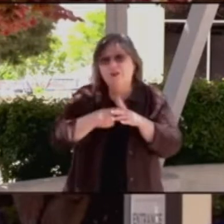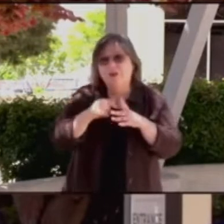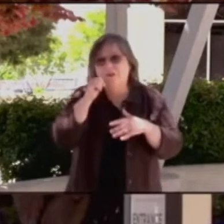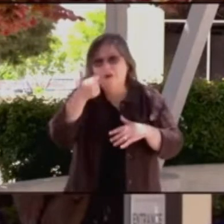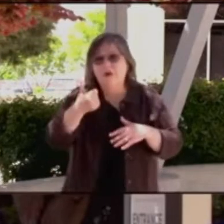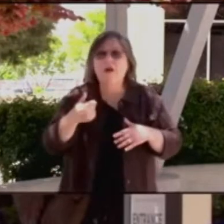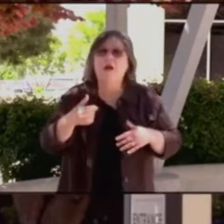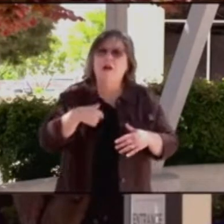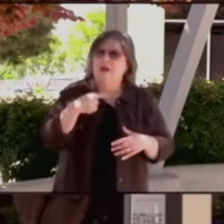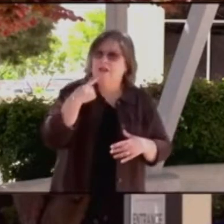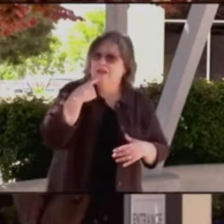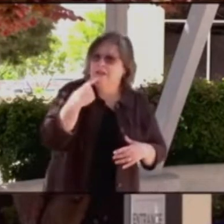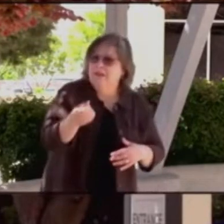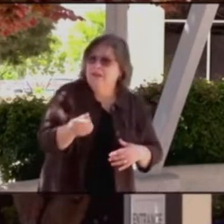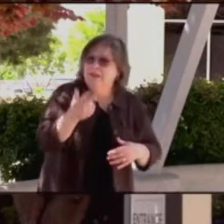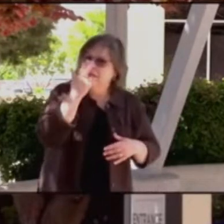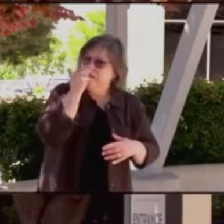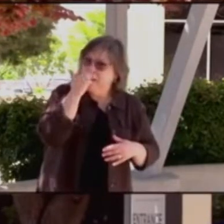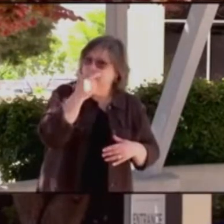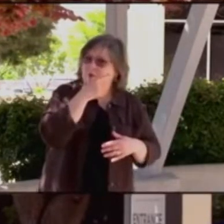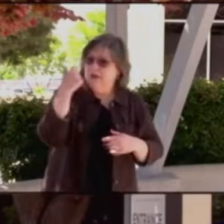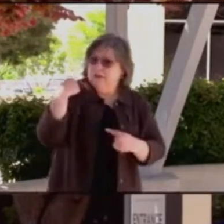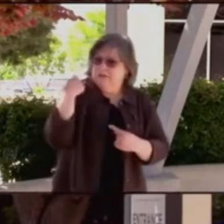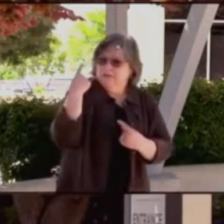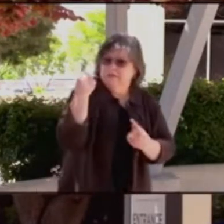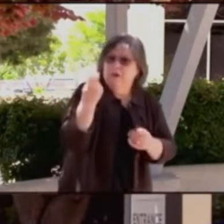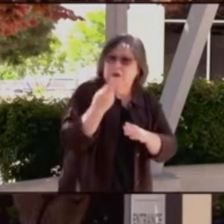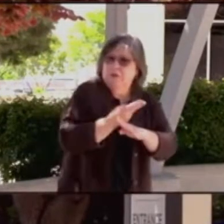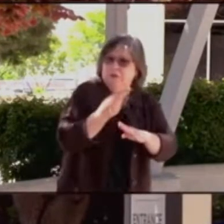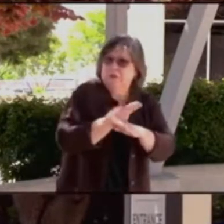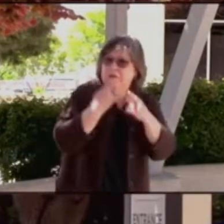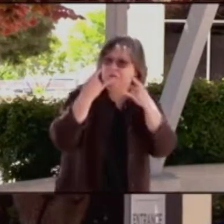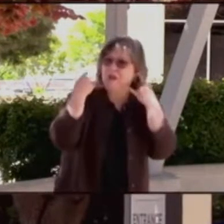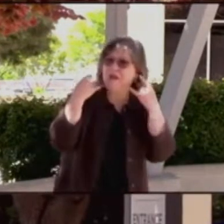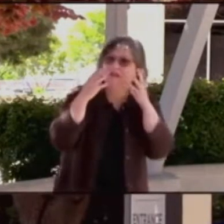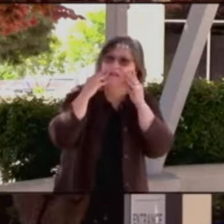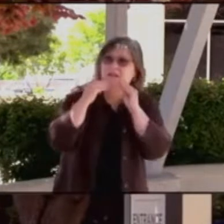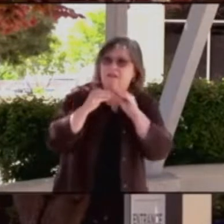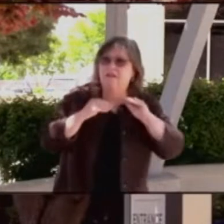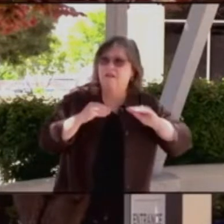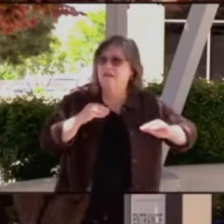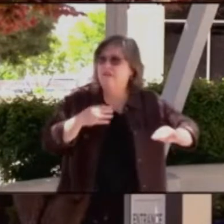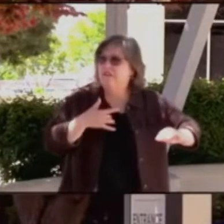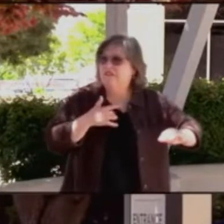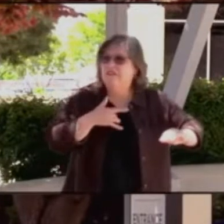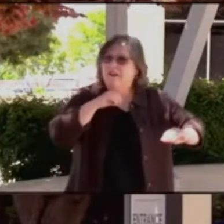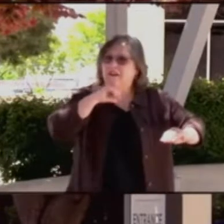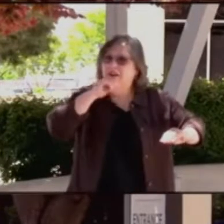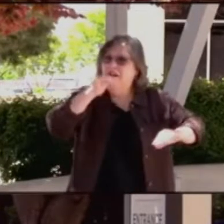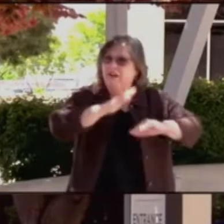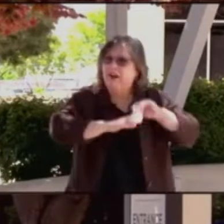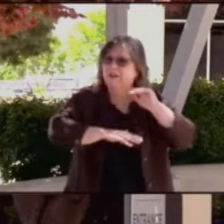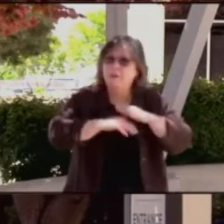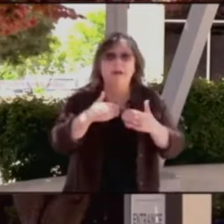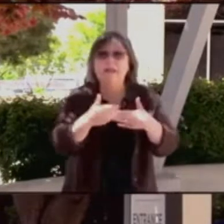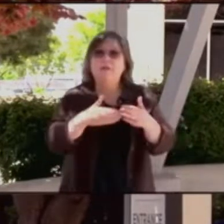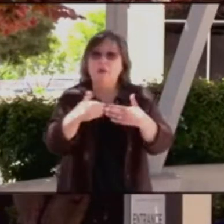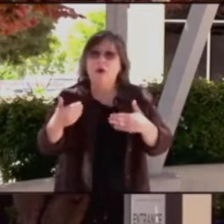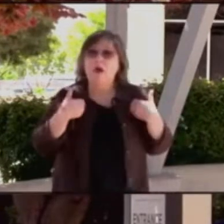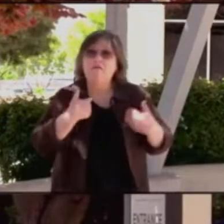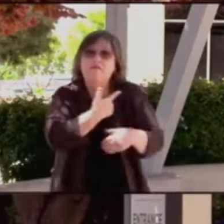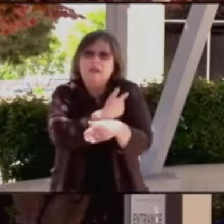it is difficult after wearing this mask for so long to feel comfortable without it on, despite the fact that I'm vaccinated.